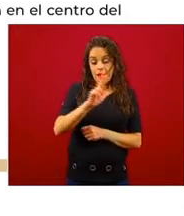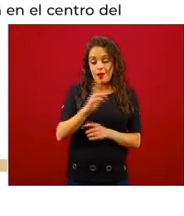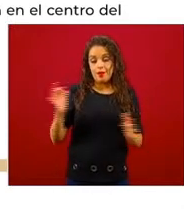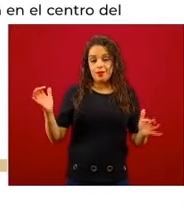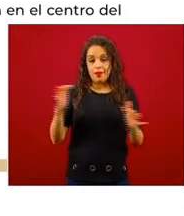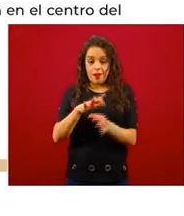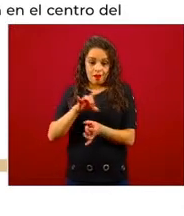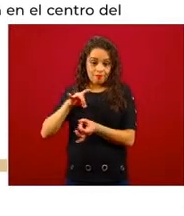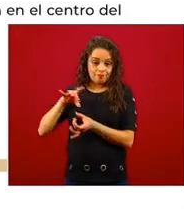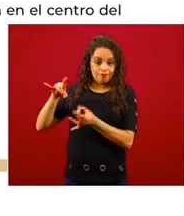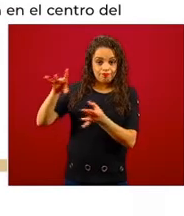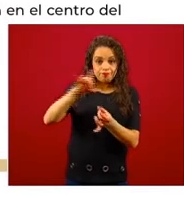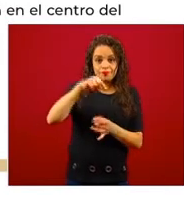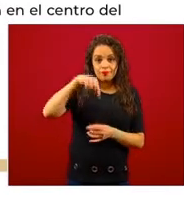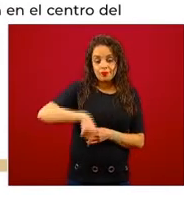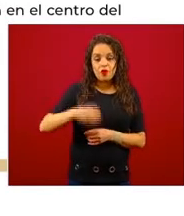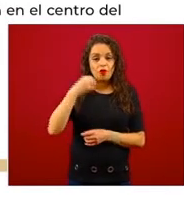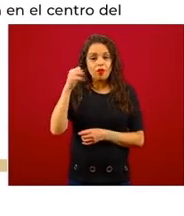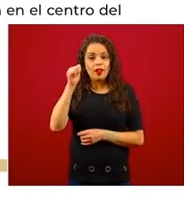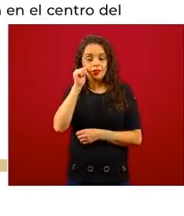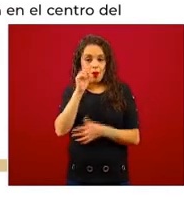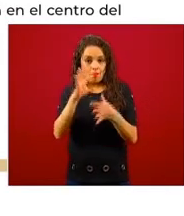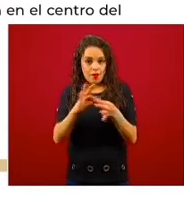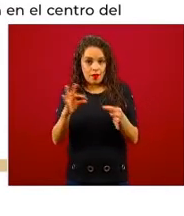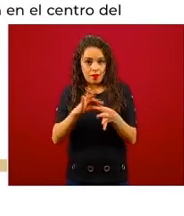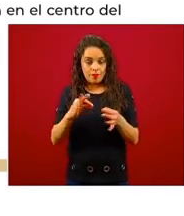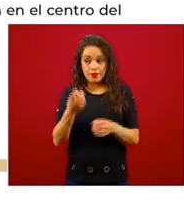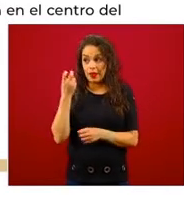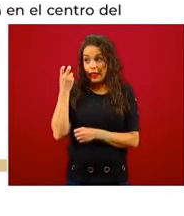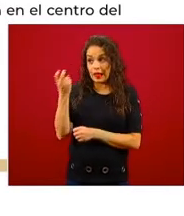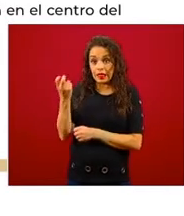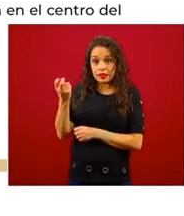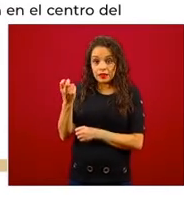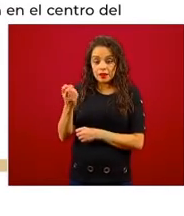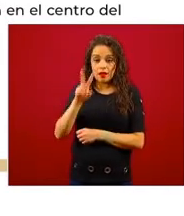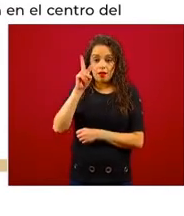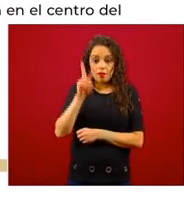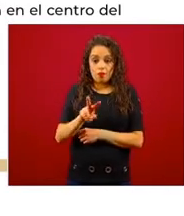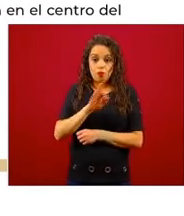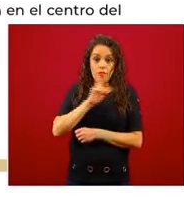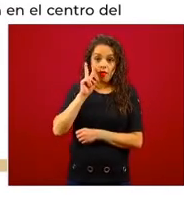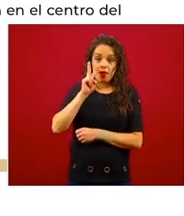it's Mobility Tuesday, at this press briefing,